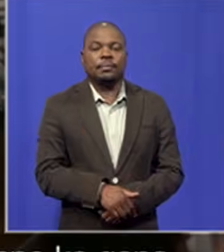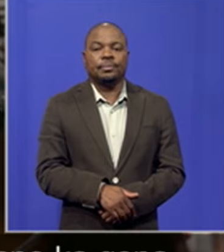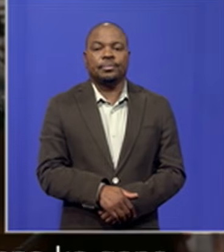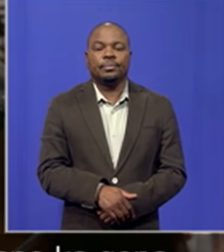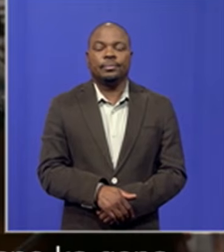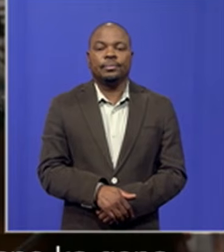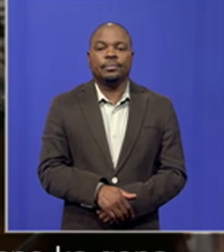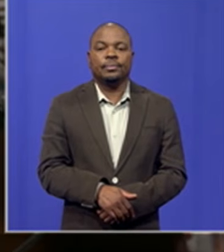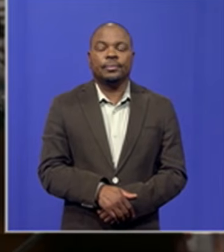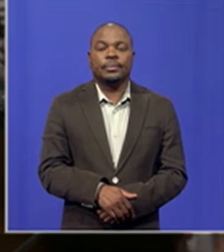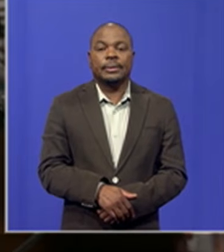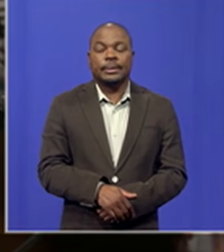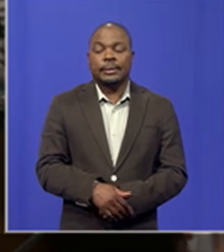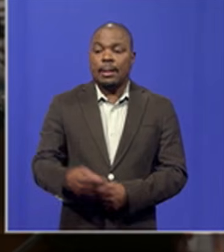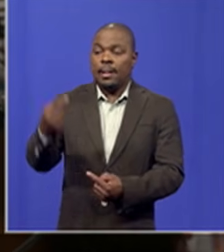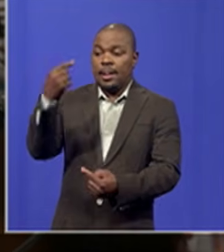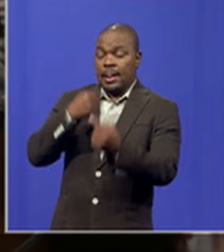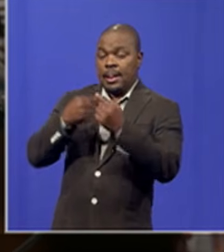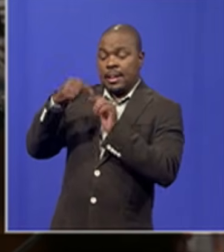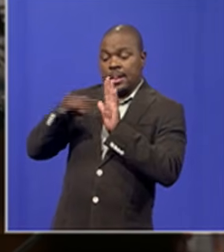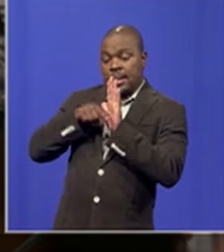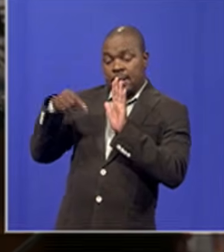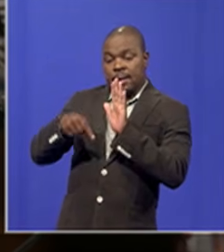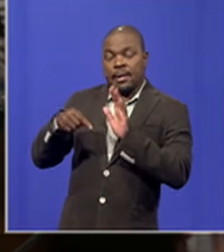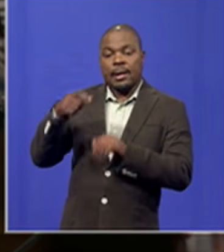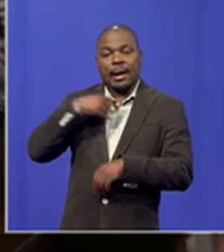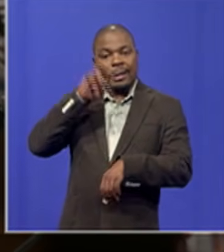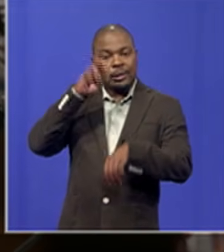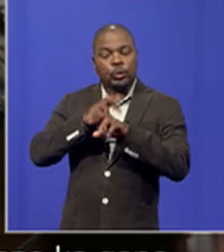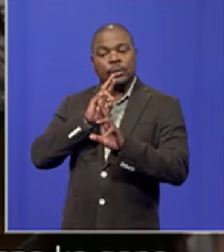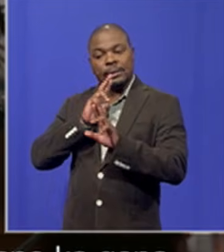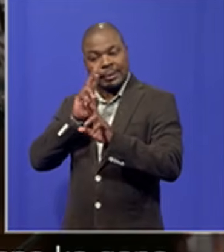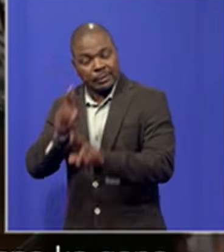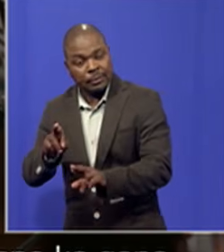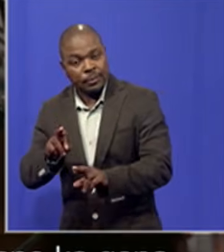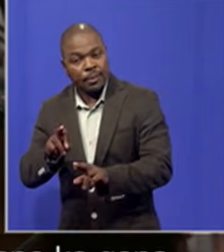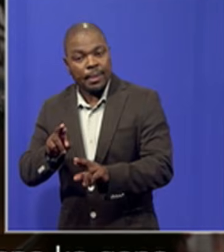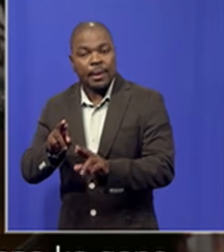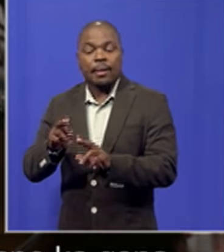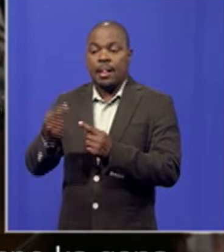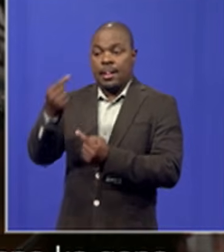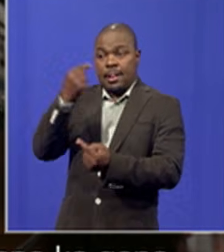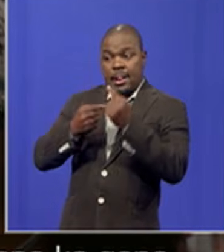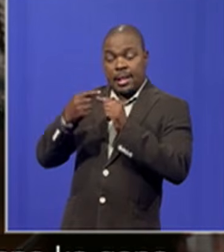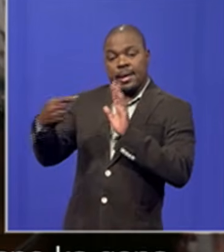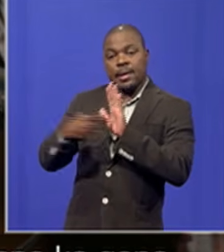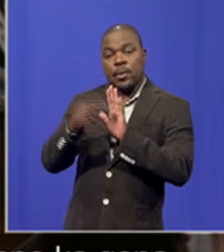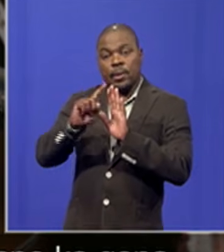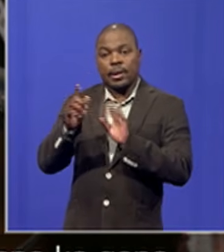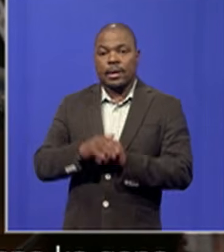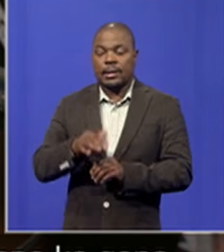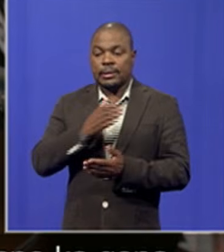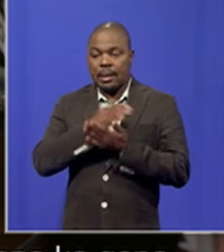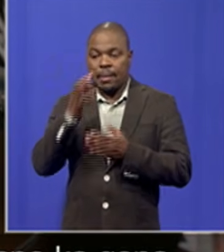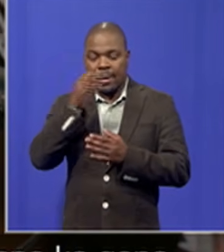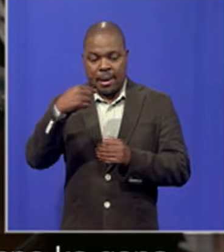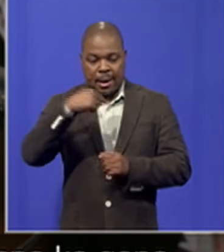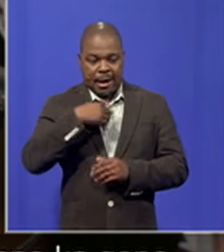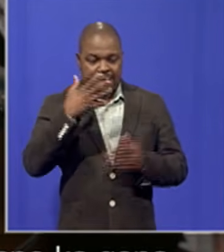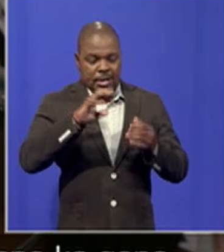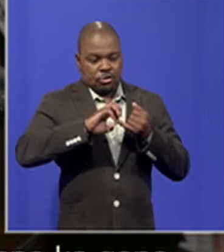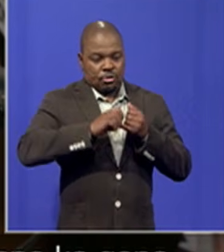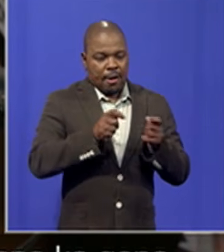At the center of allegation, I must respond to allegations, and the allegations are one, I've tempered or